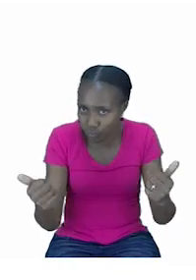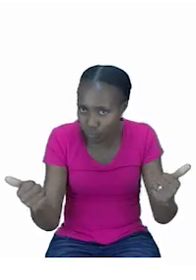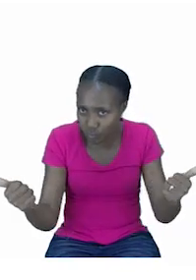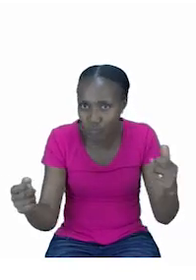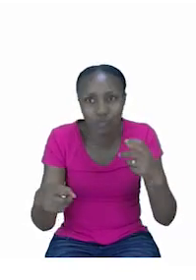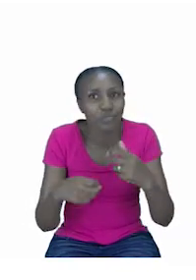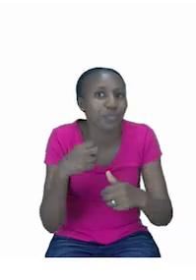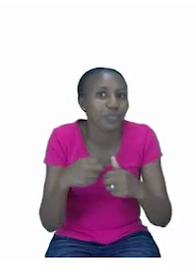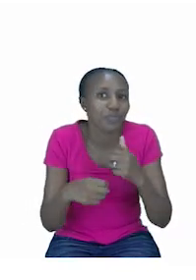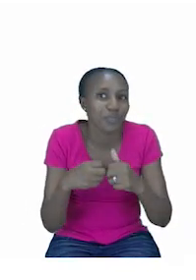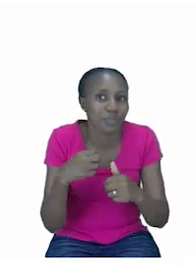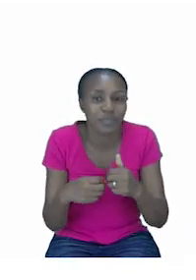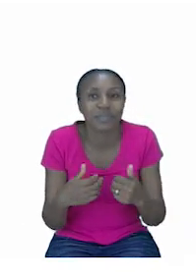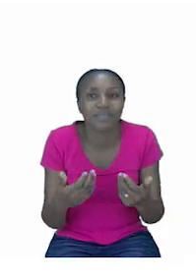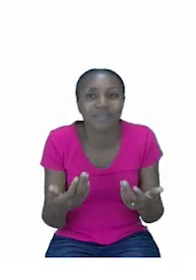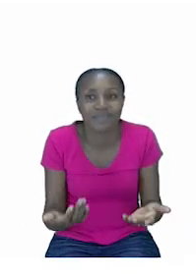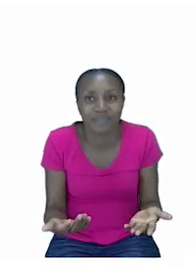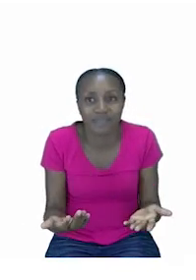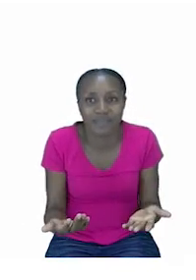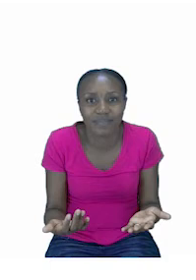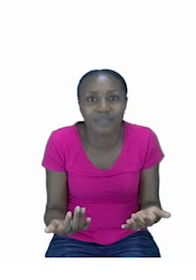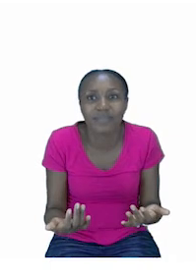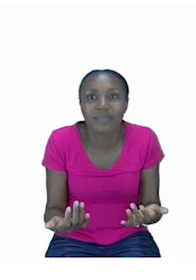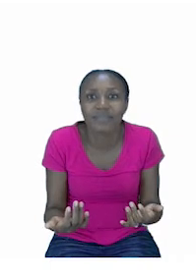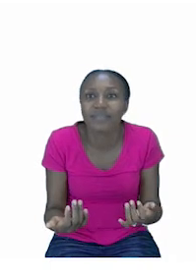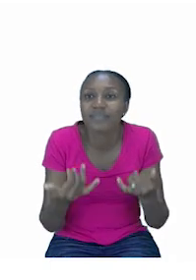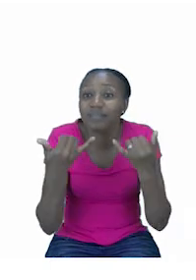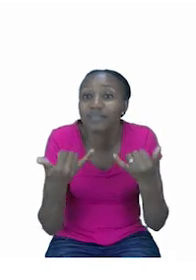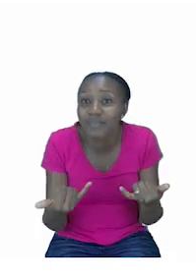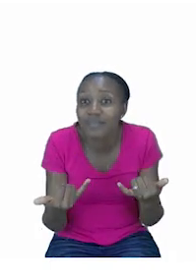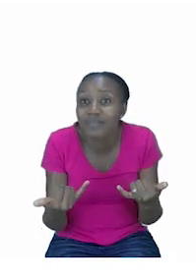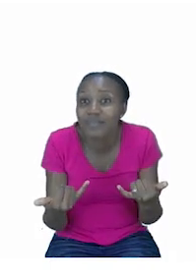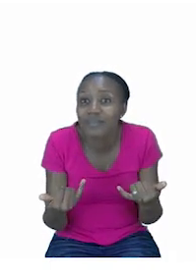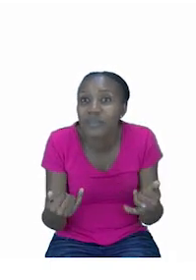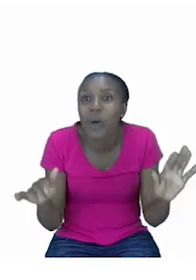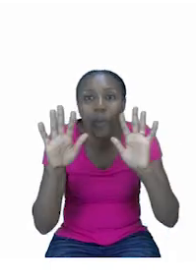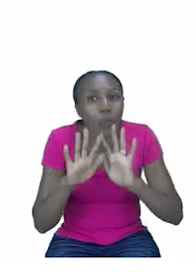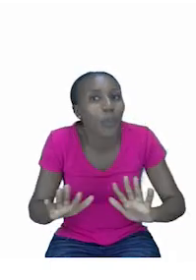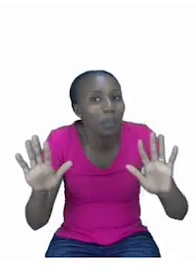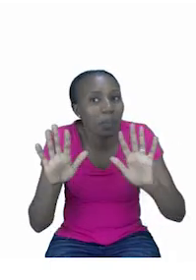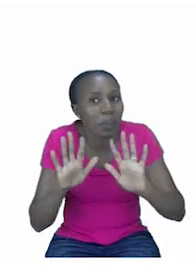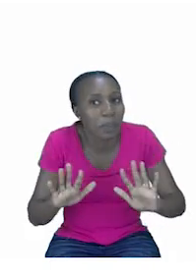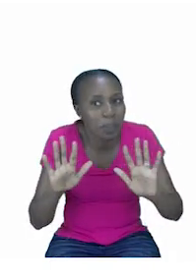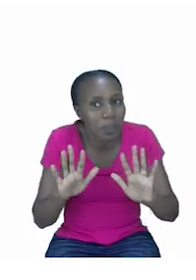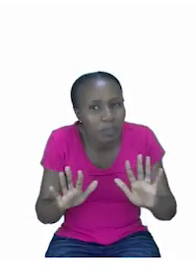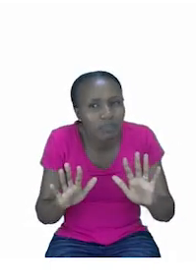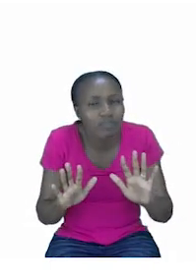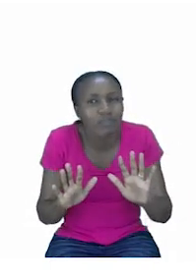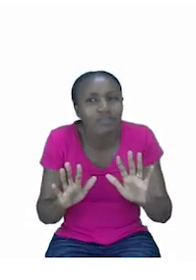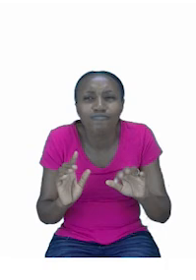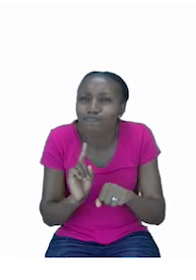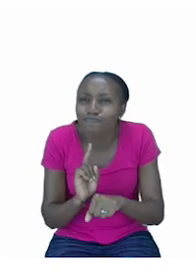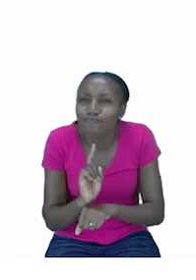In the meantime, we are going to do a little bit of coloring. Now it is very important